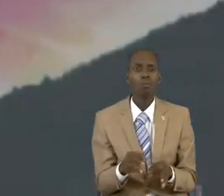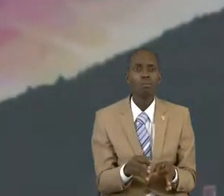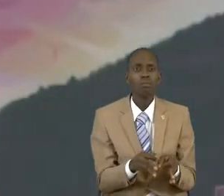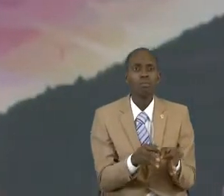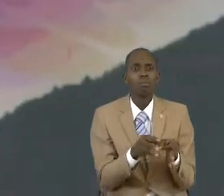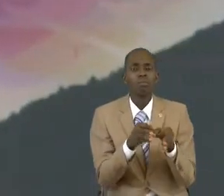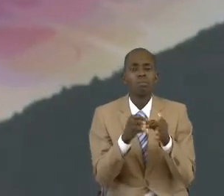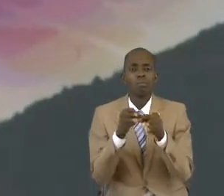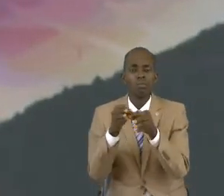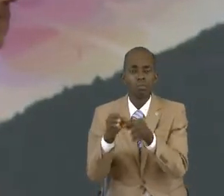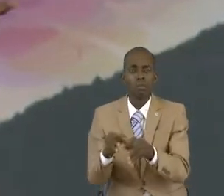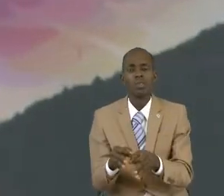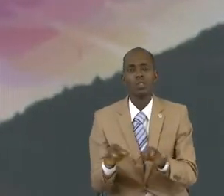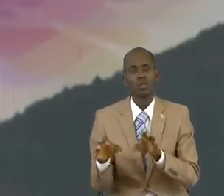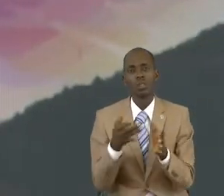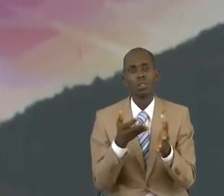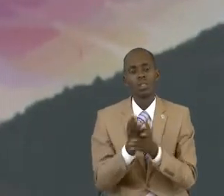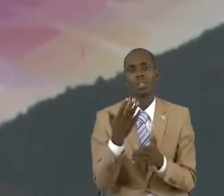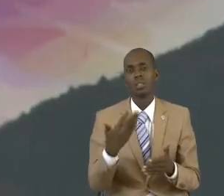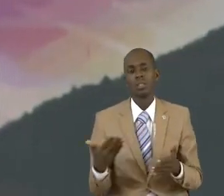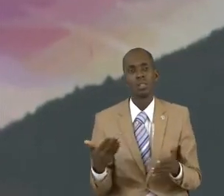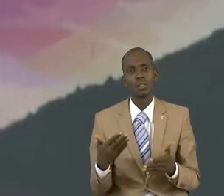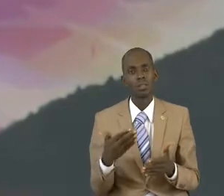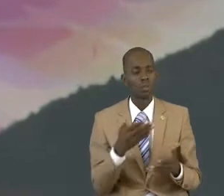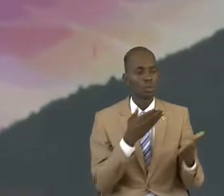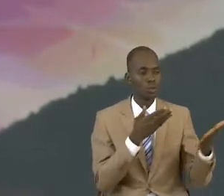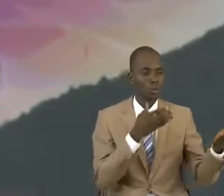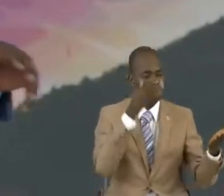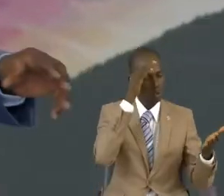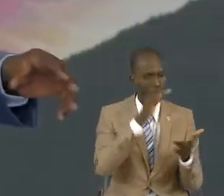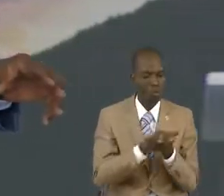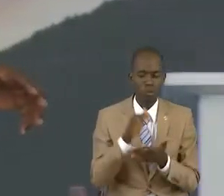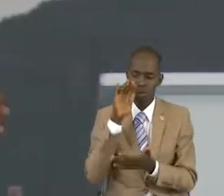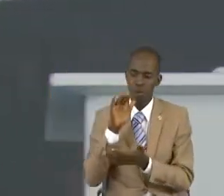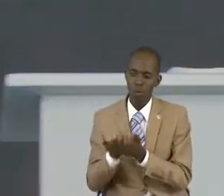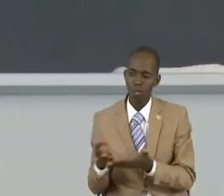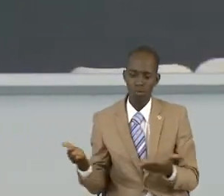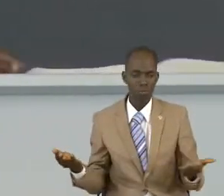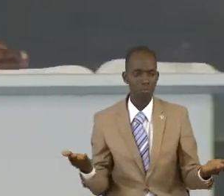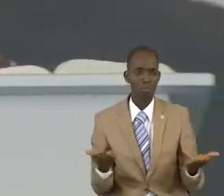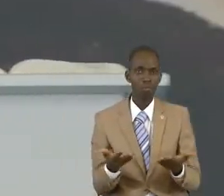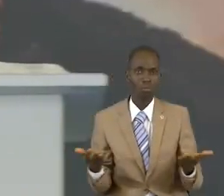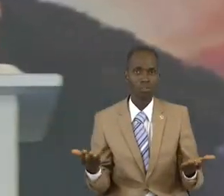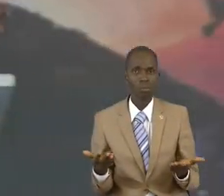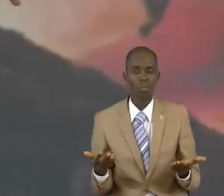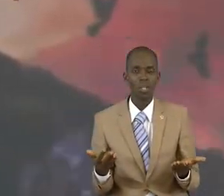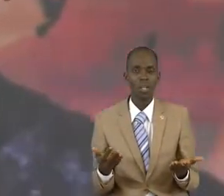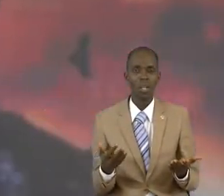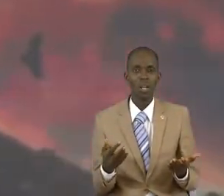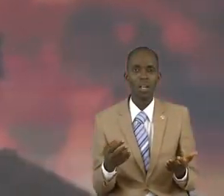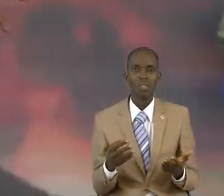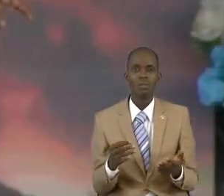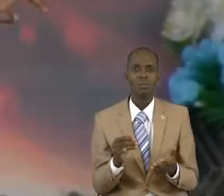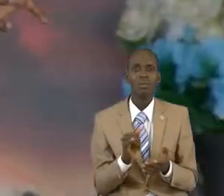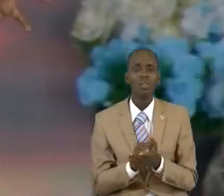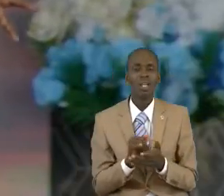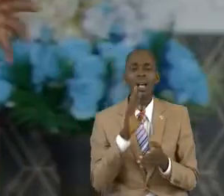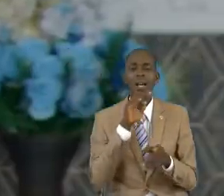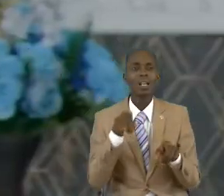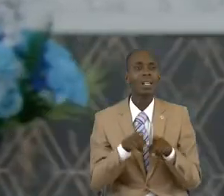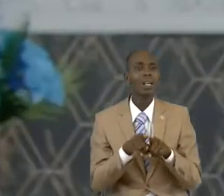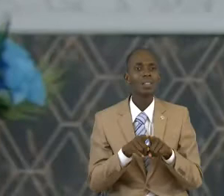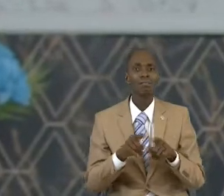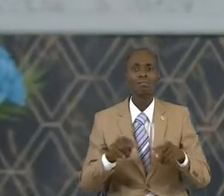reconciliation. You and your wife, you are like in a tournament